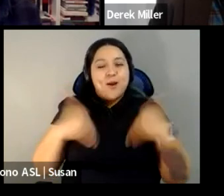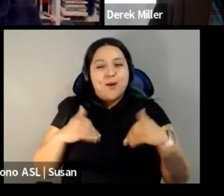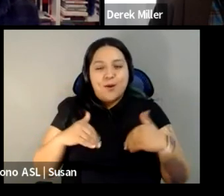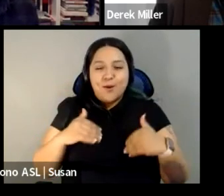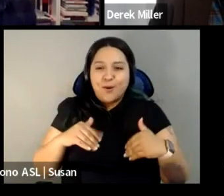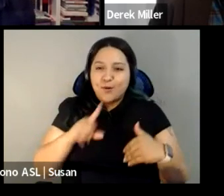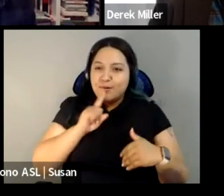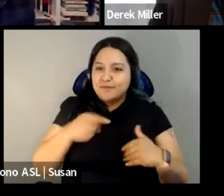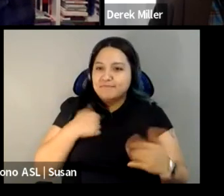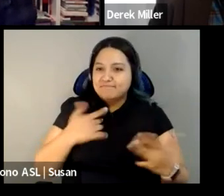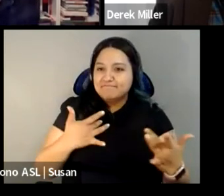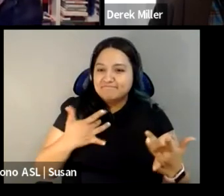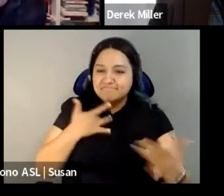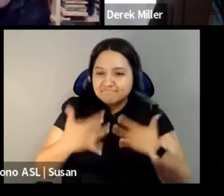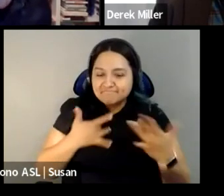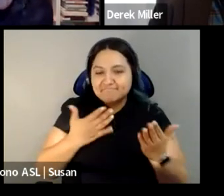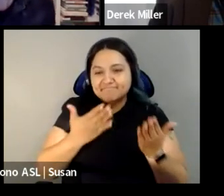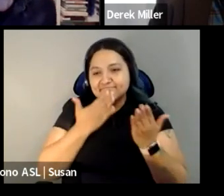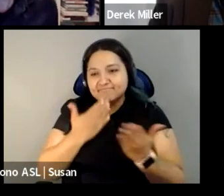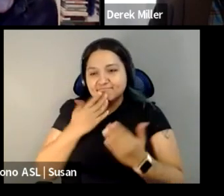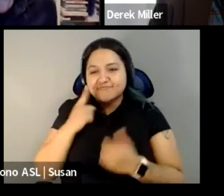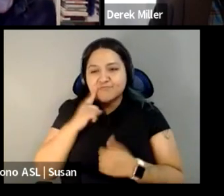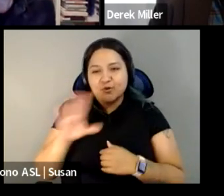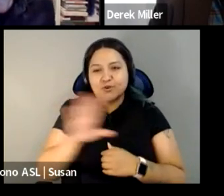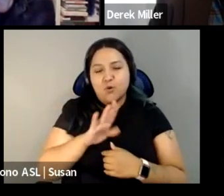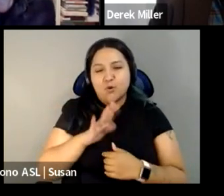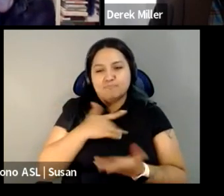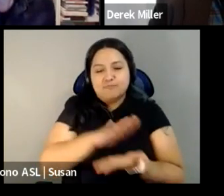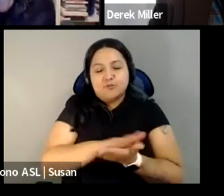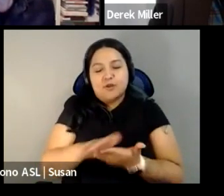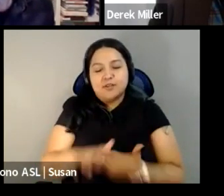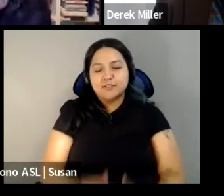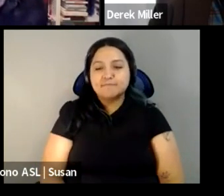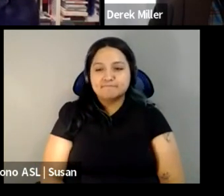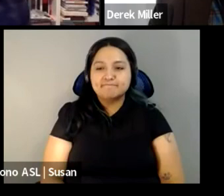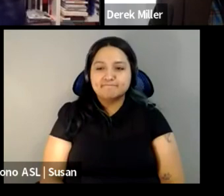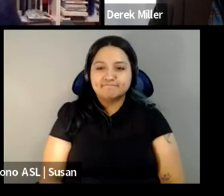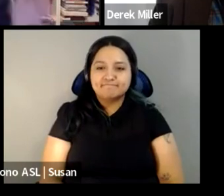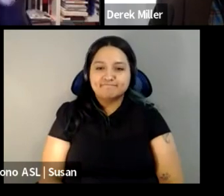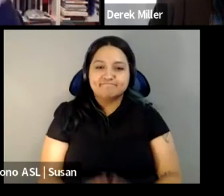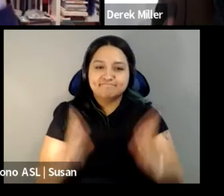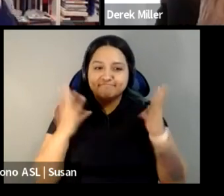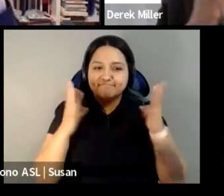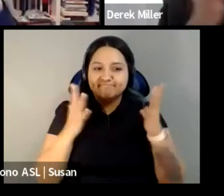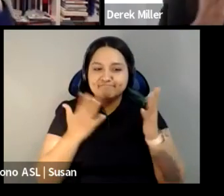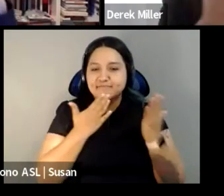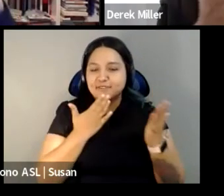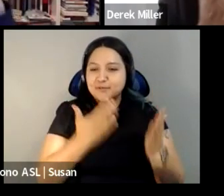extraordinarily grateful for all your generosity. Thank you. Thank you so much. Thank you.